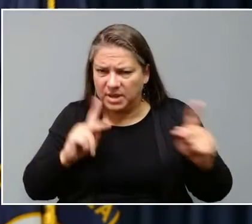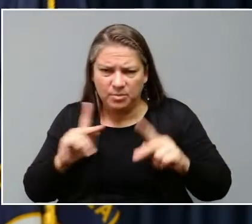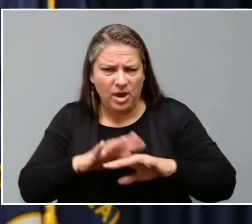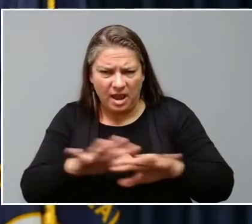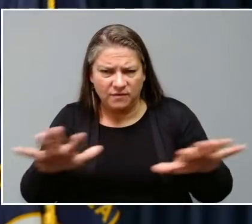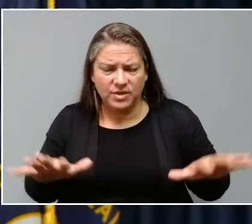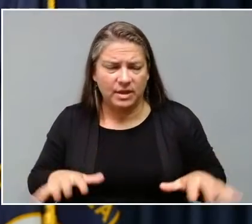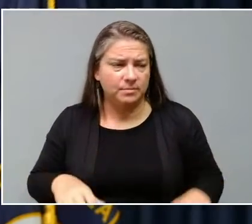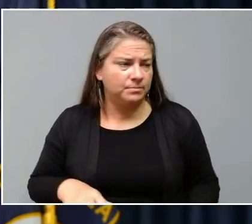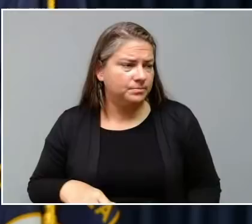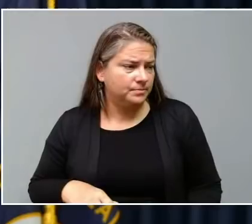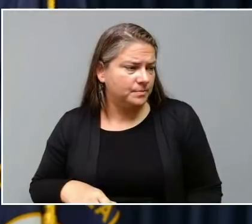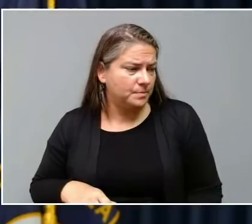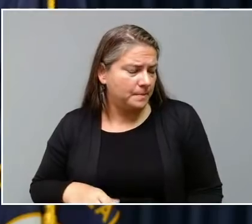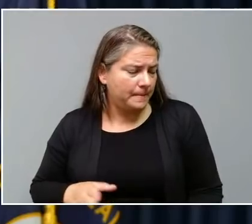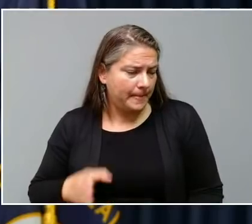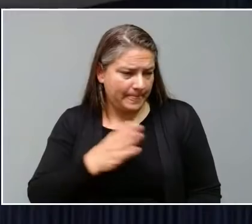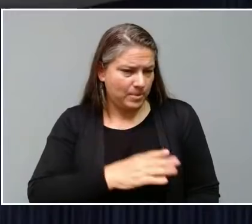Journal.